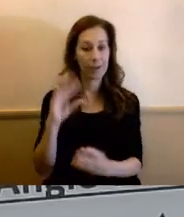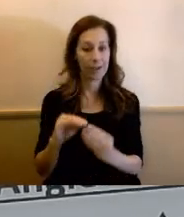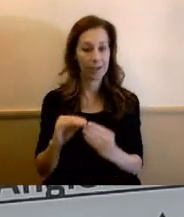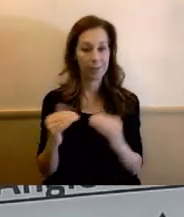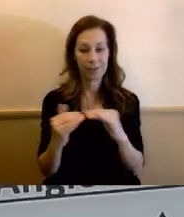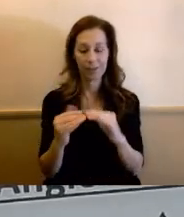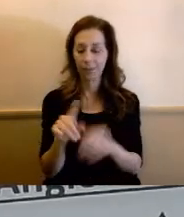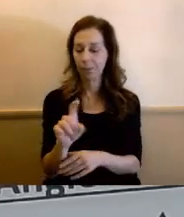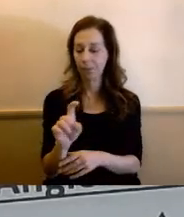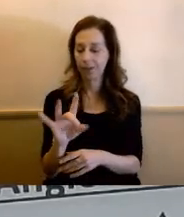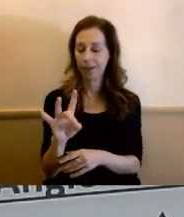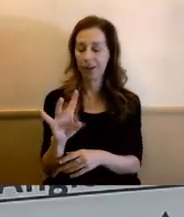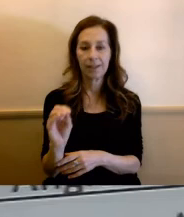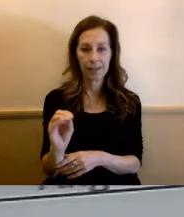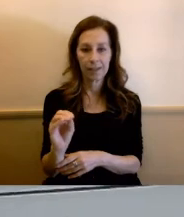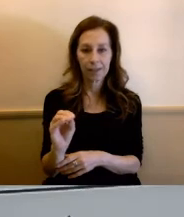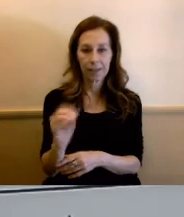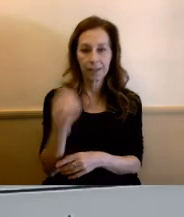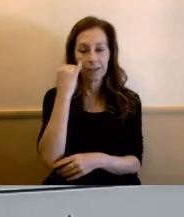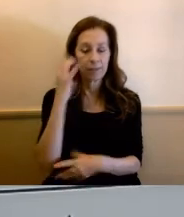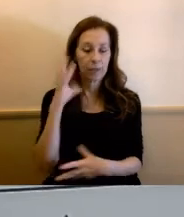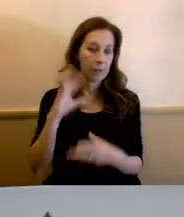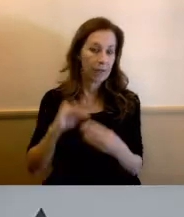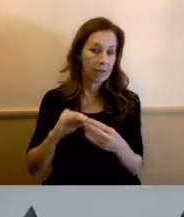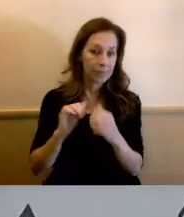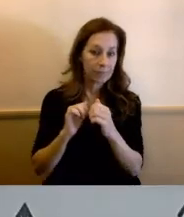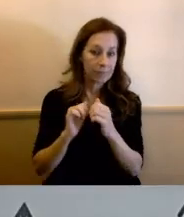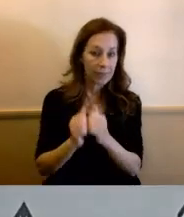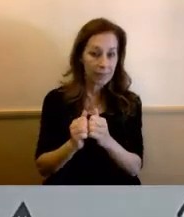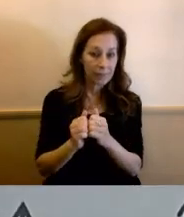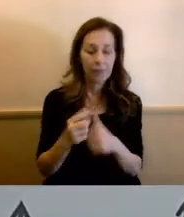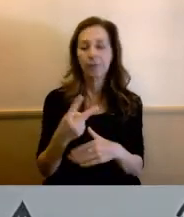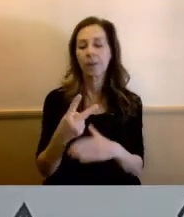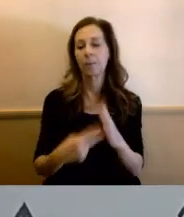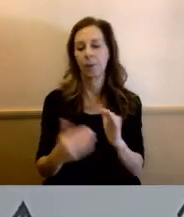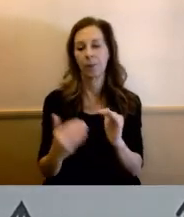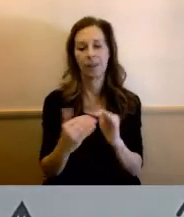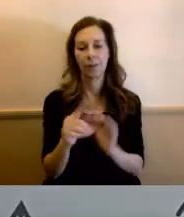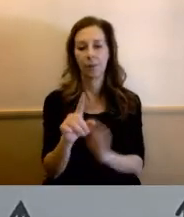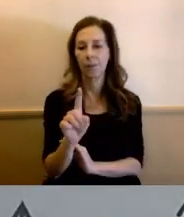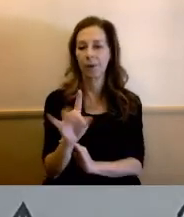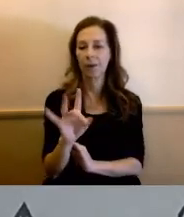180, because when I add them up, they both should equal 180 together.